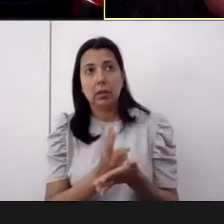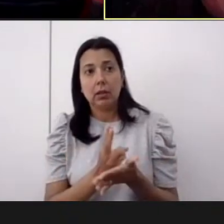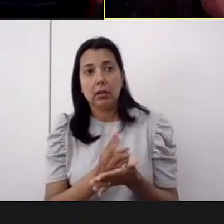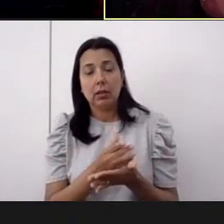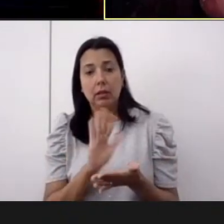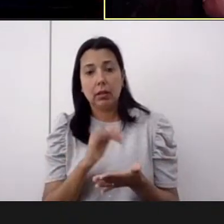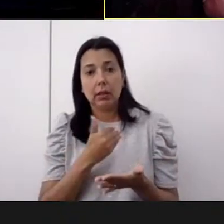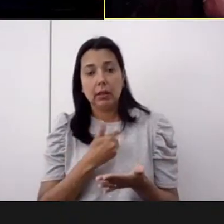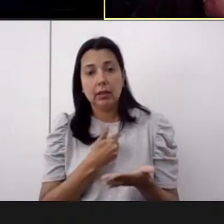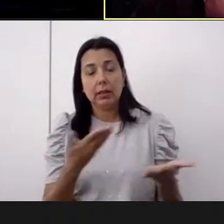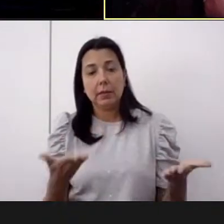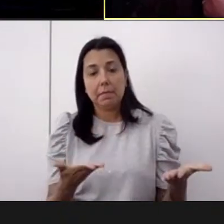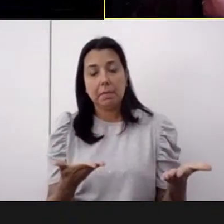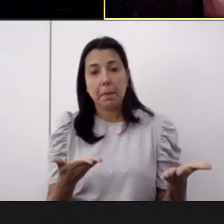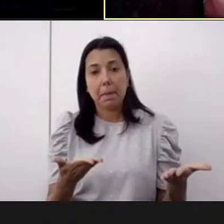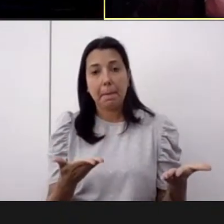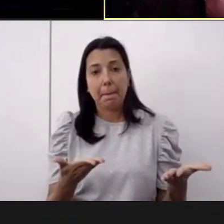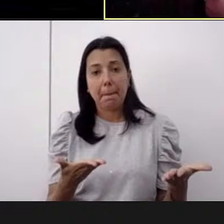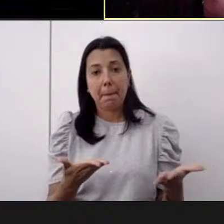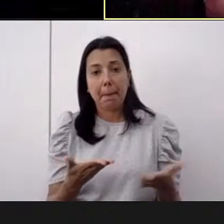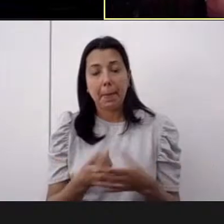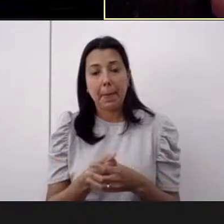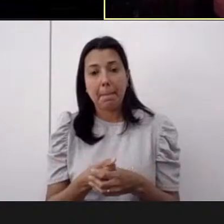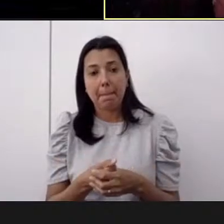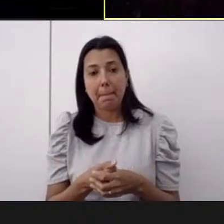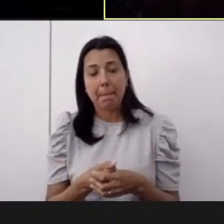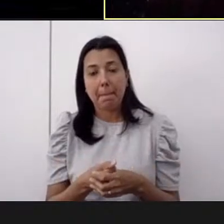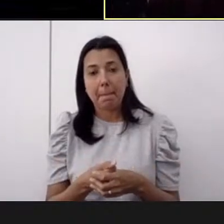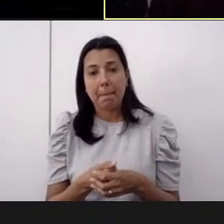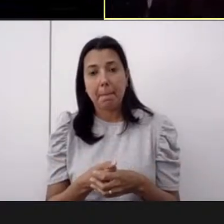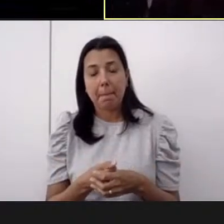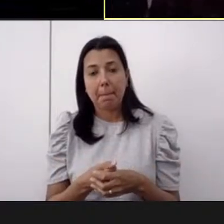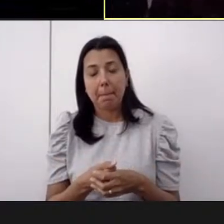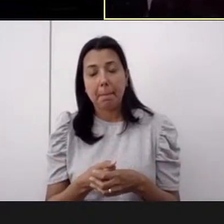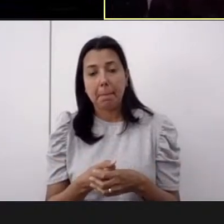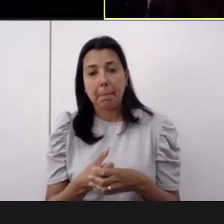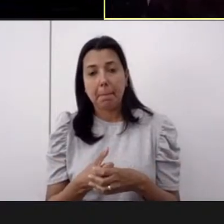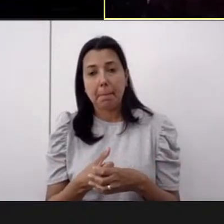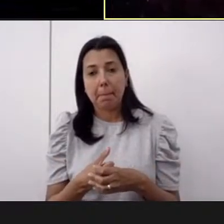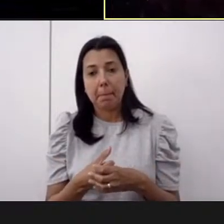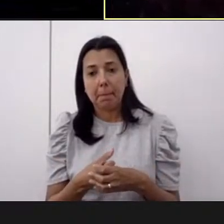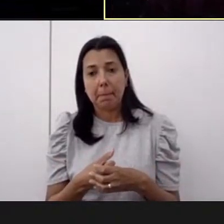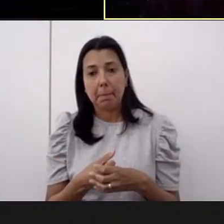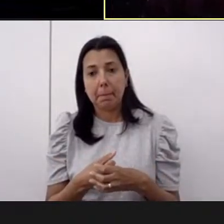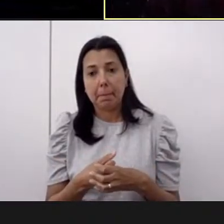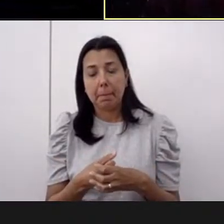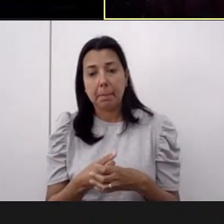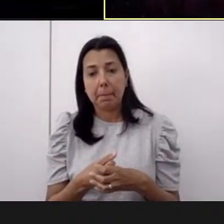have a couple of questions in